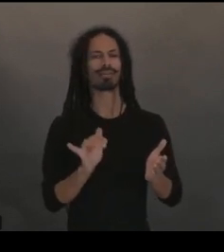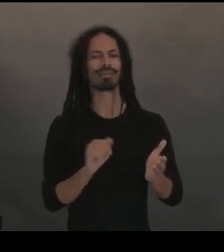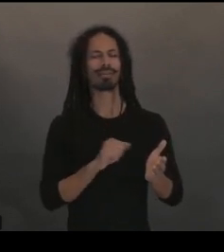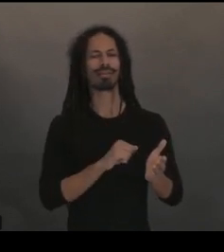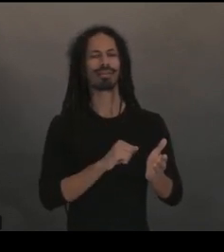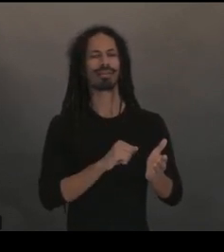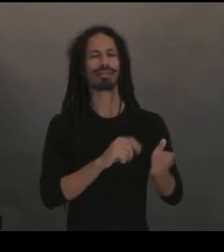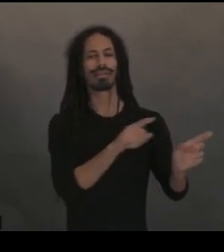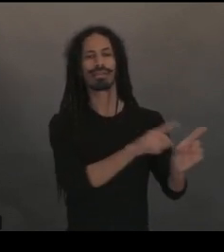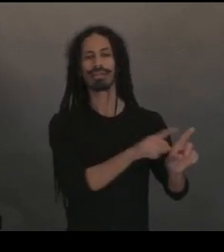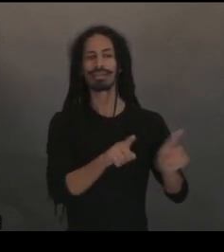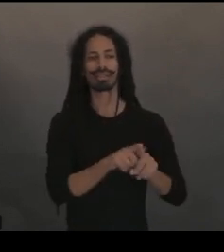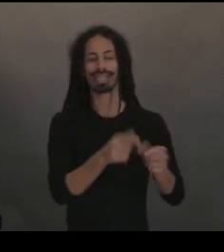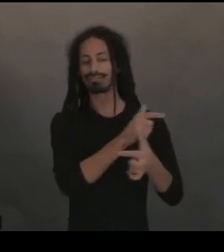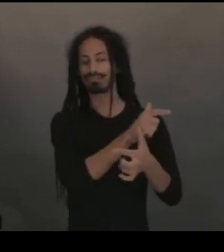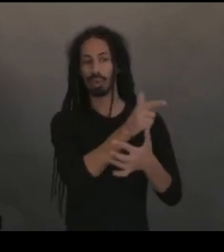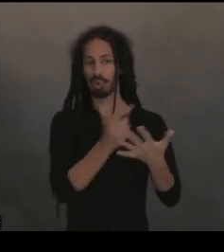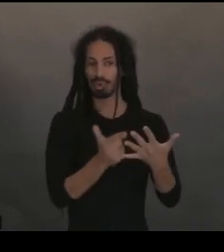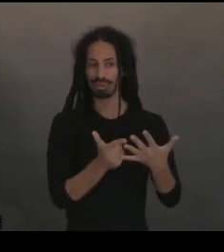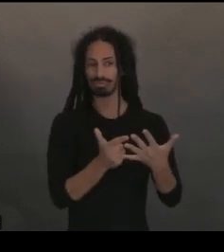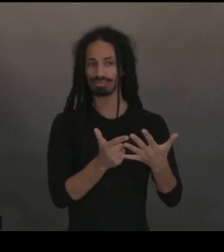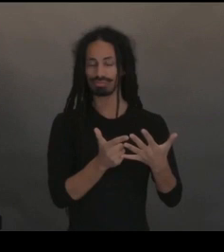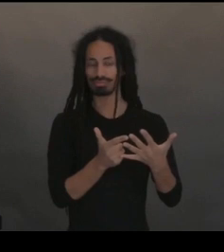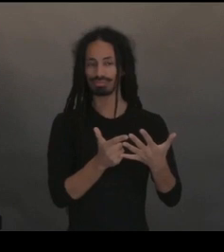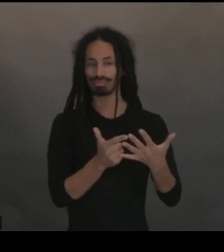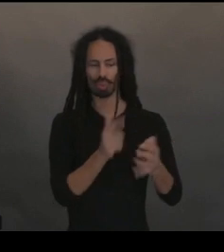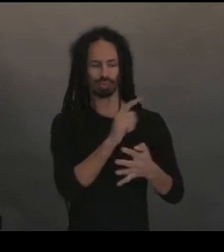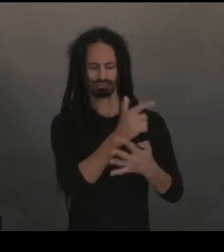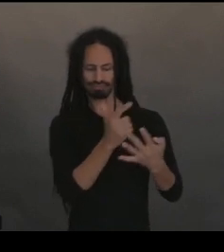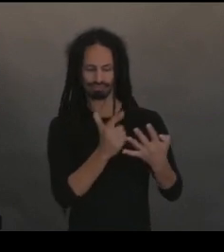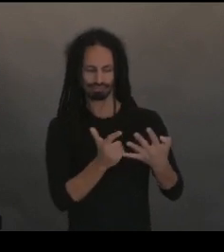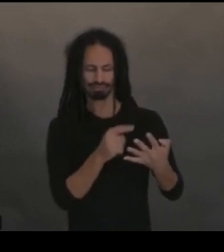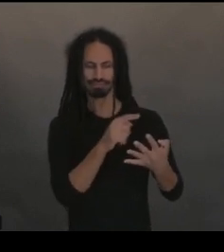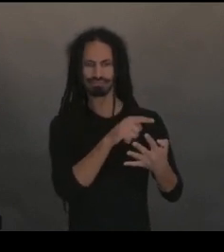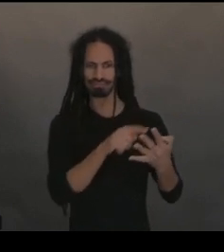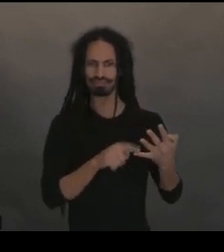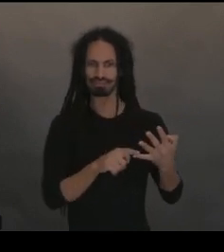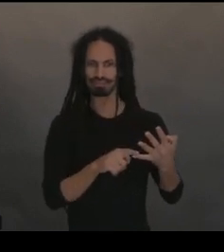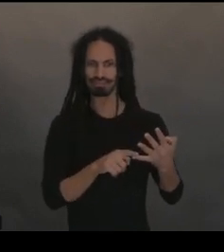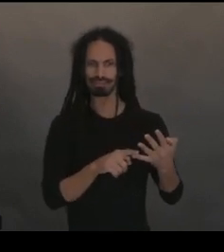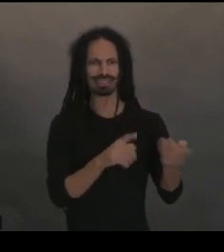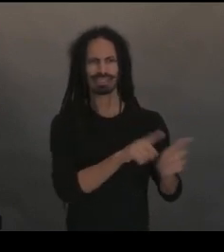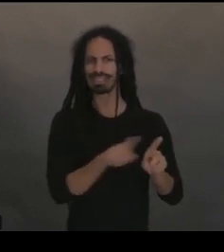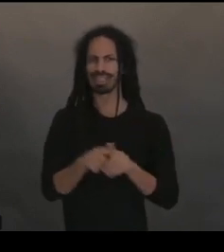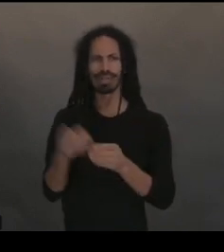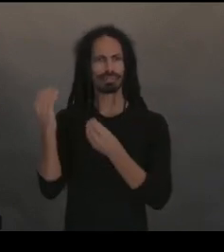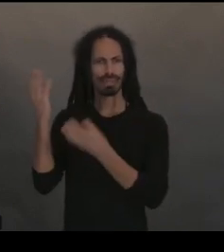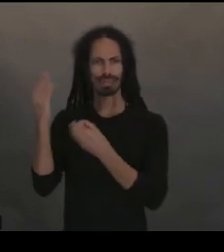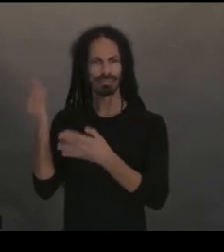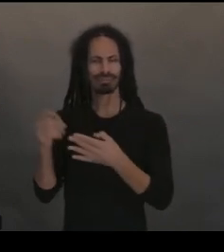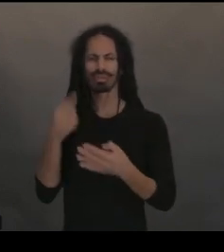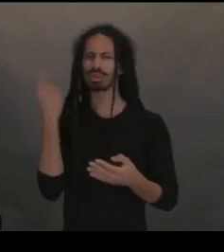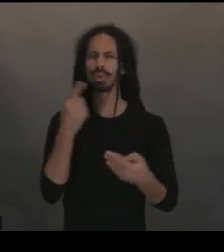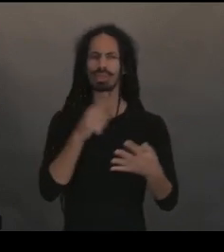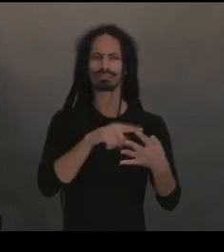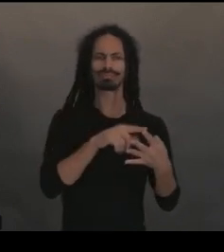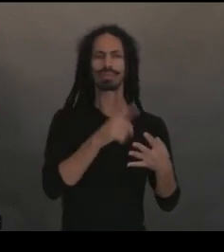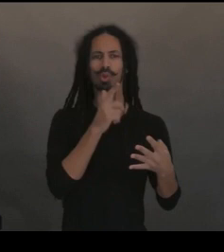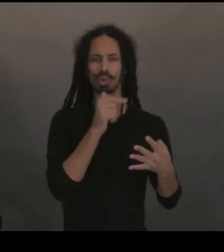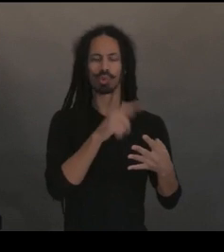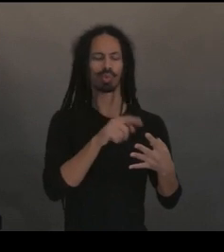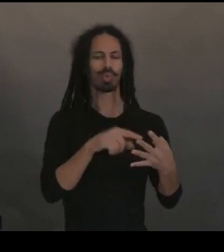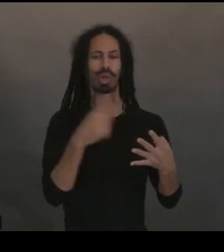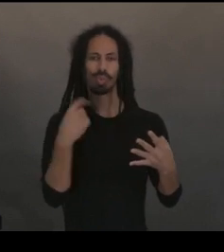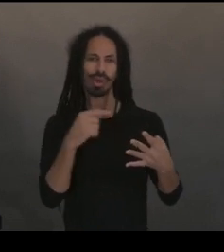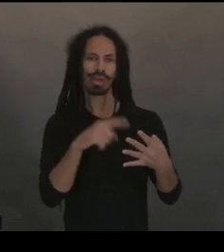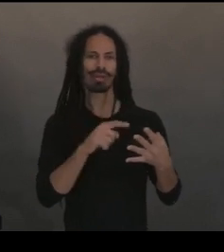same sequence of information, of elements, right? We always started with the who, moved on to the when, the what,